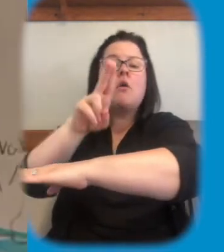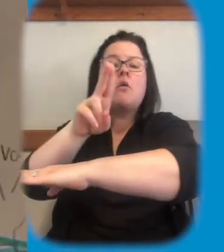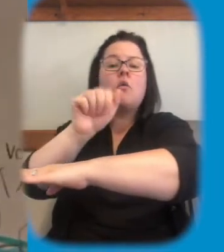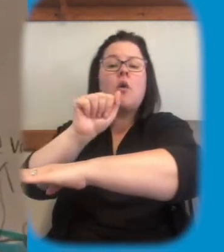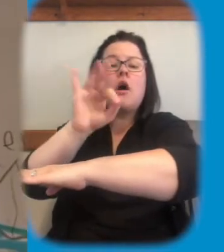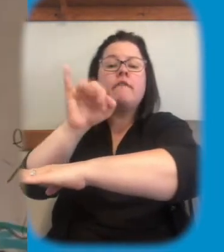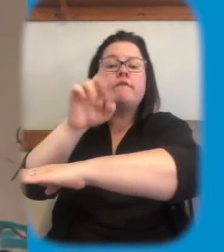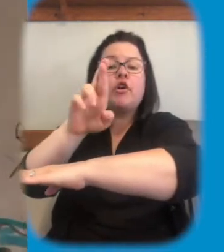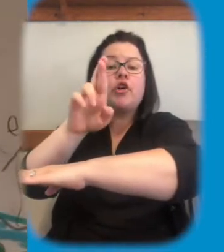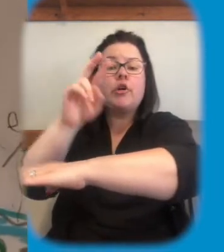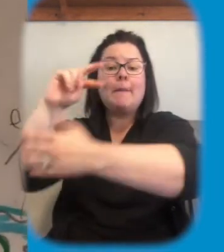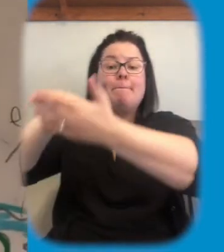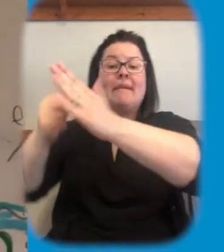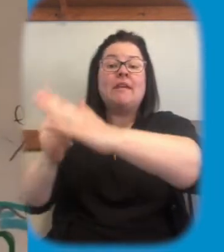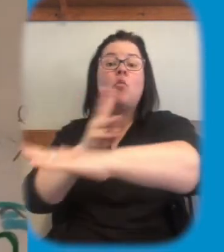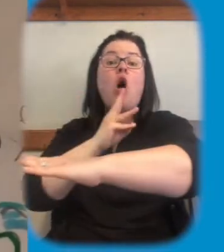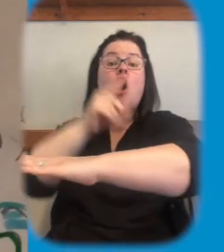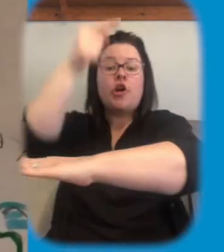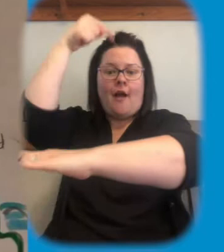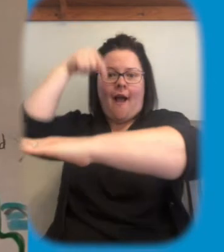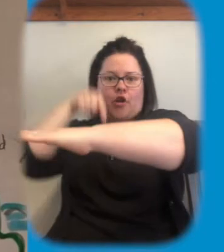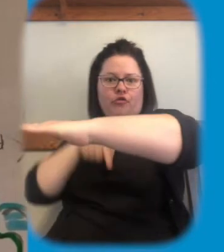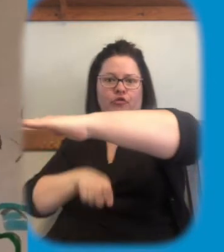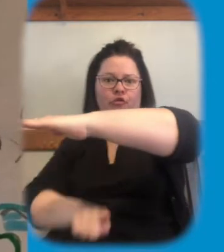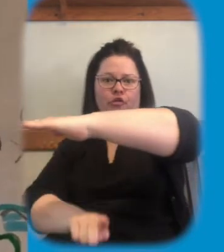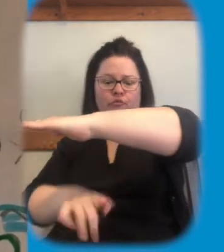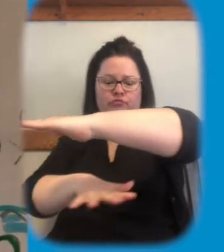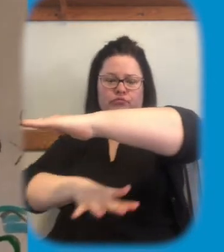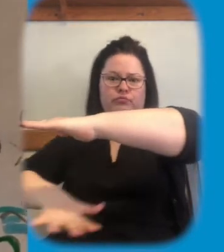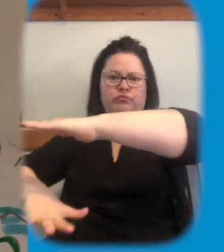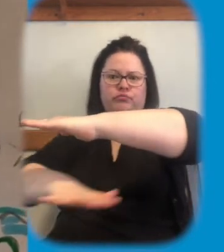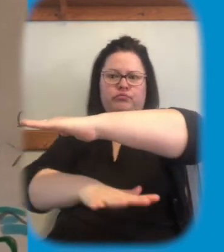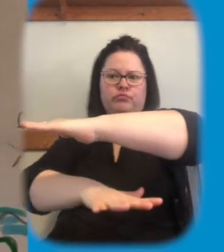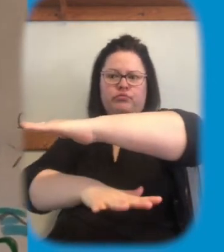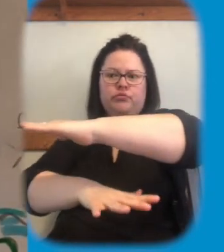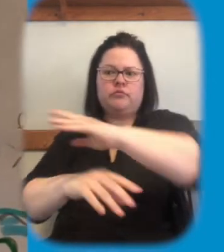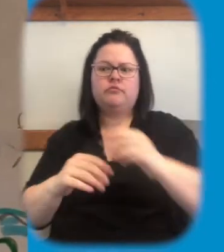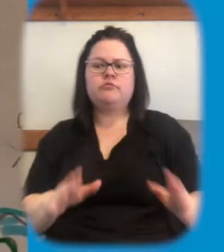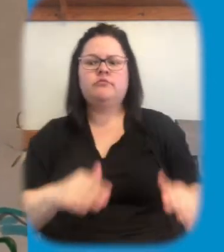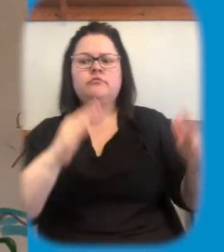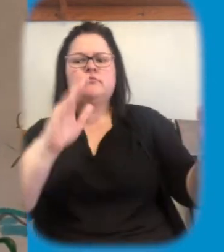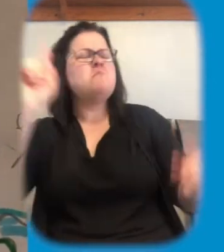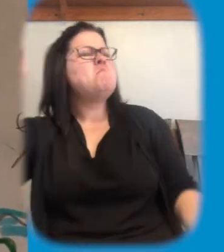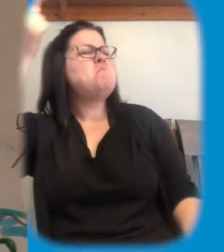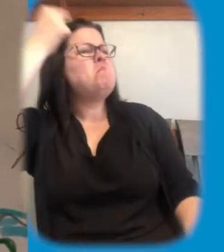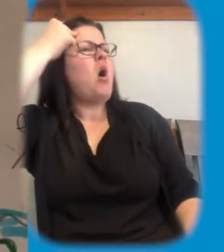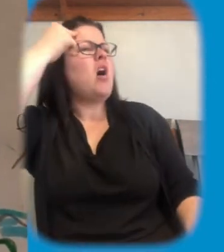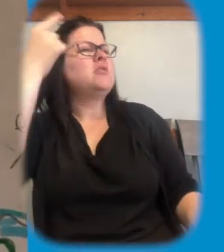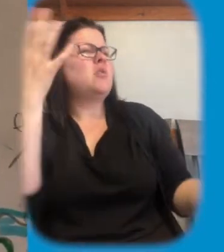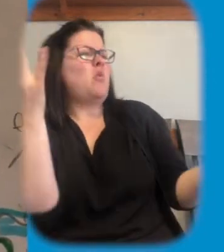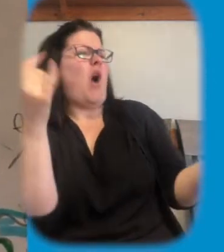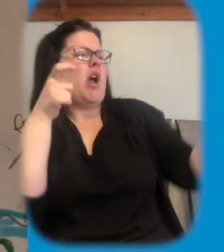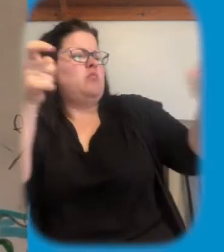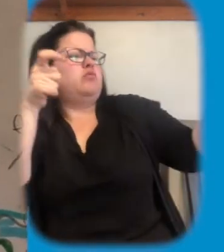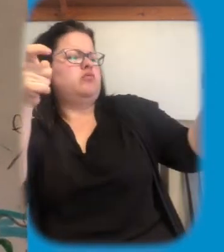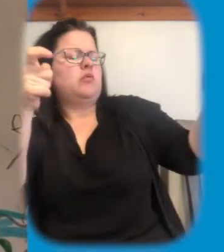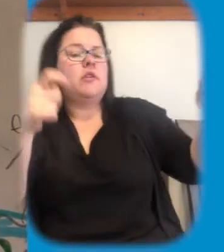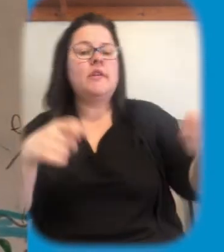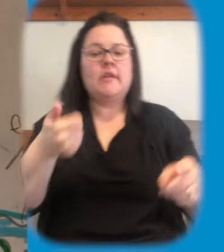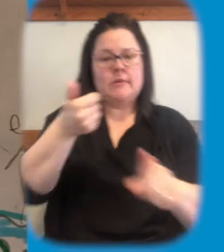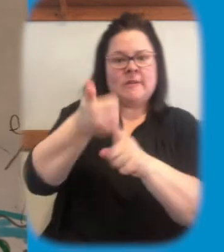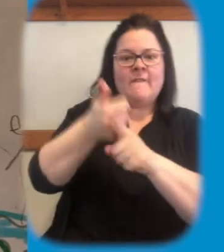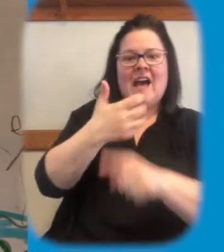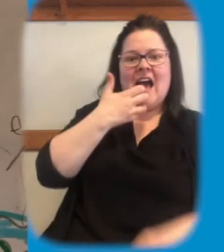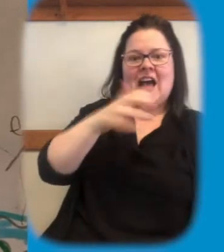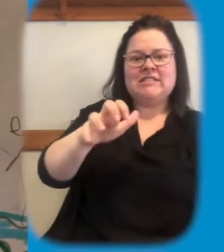cool. How come the sun is the boss? Because it provides enough heat to make evaporation, causing